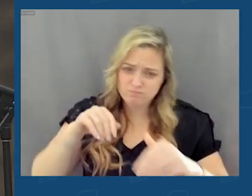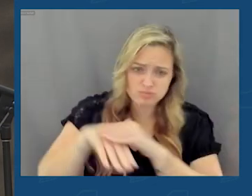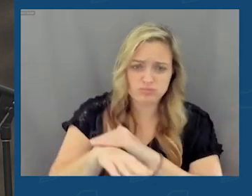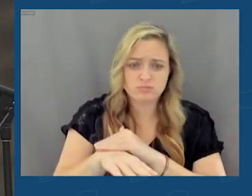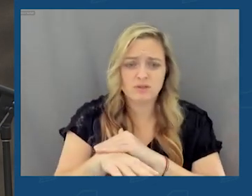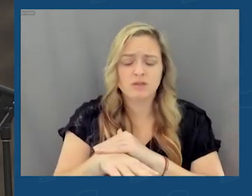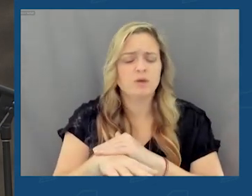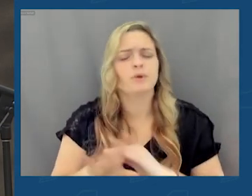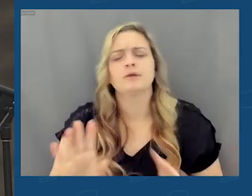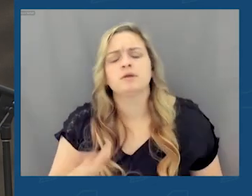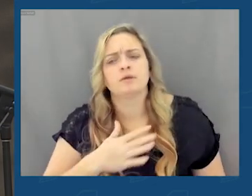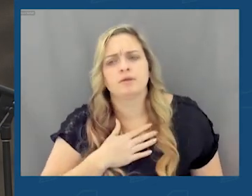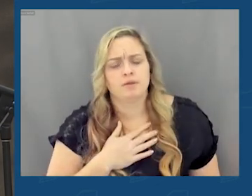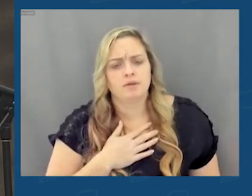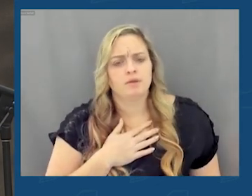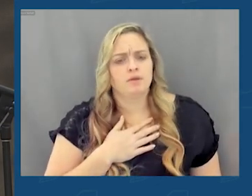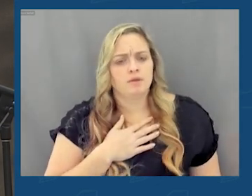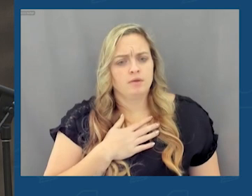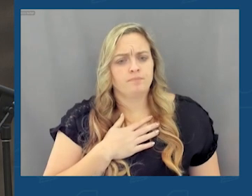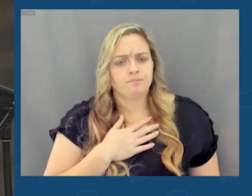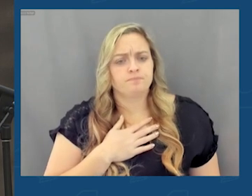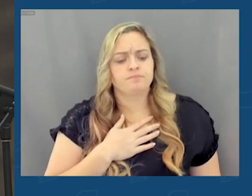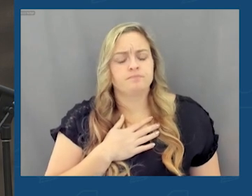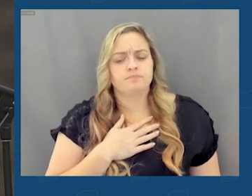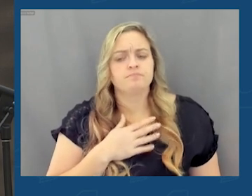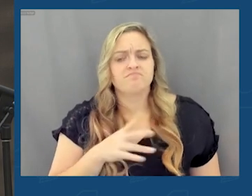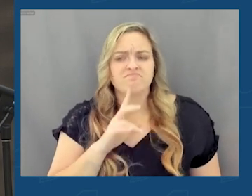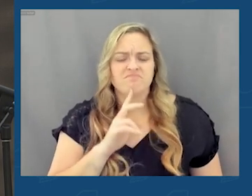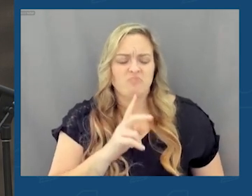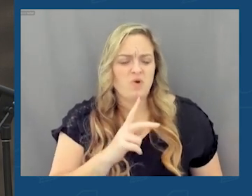part of me that wants to spare you from that.